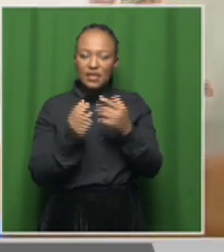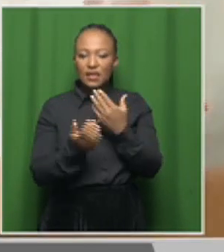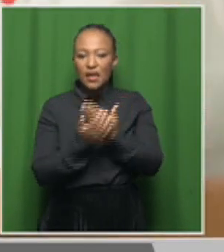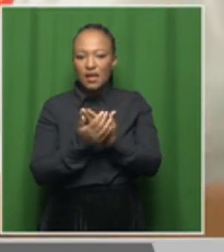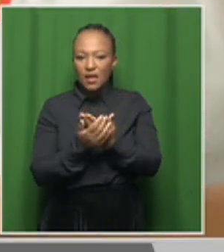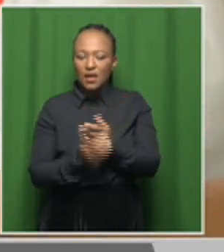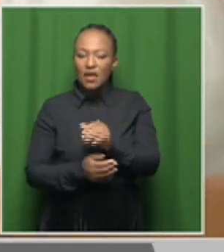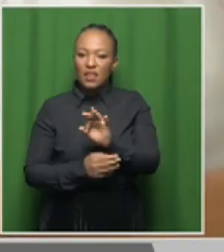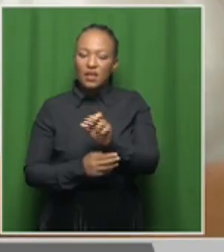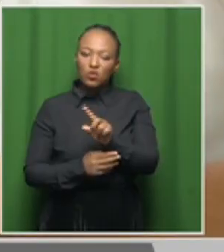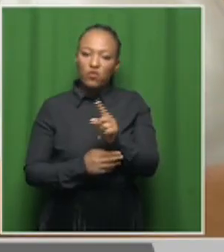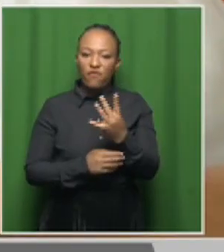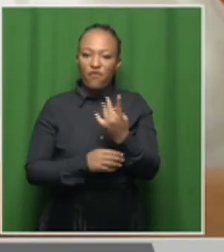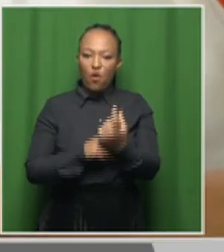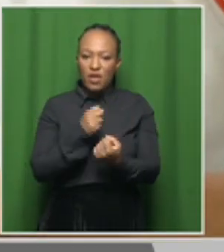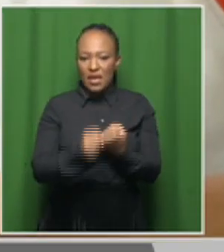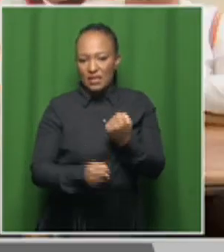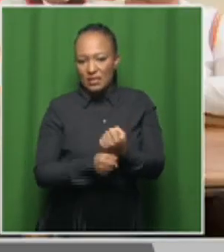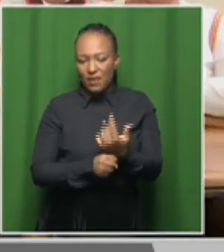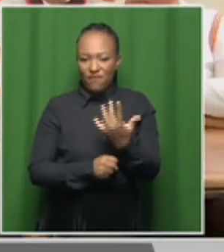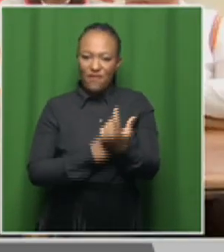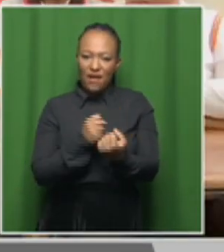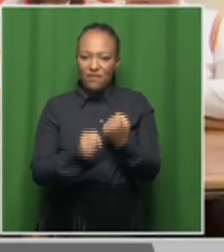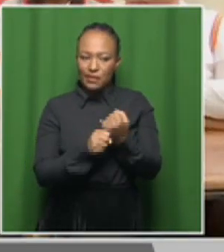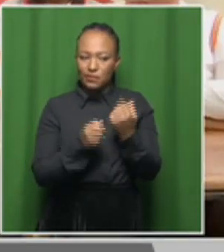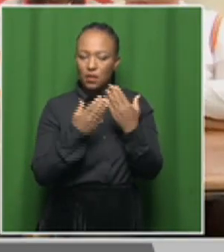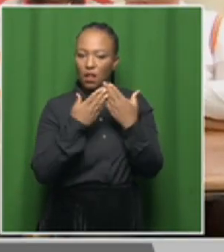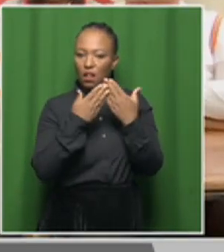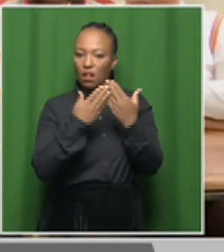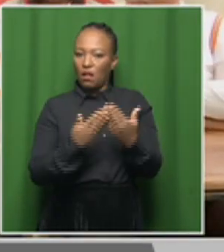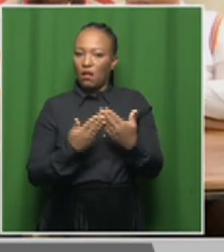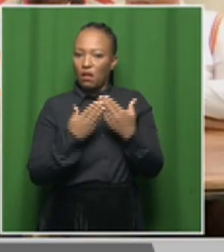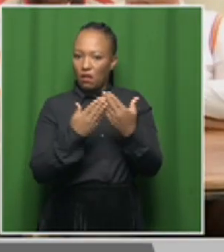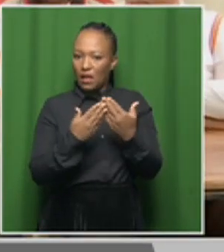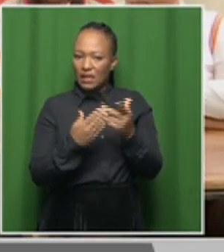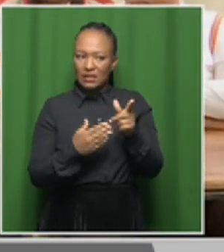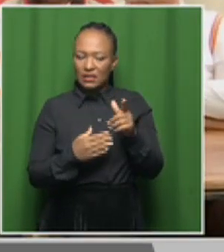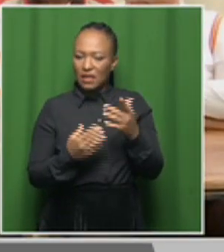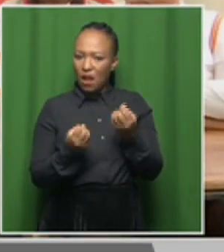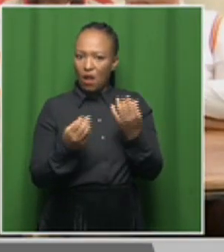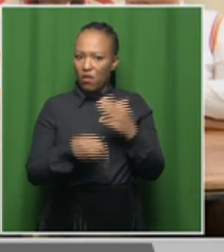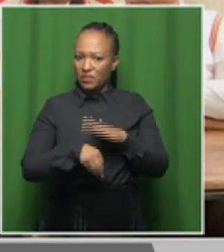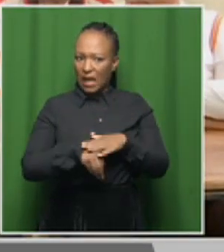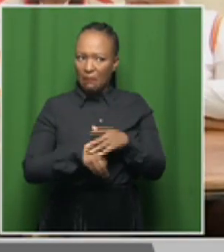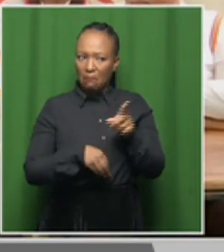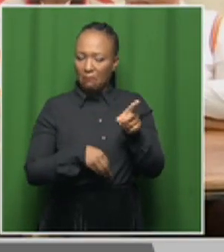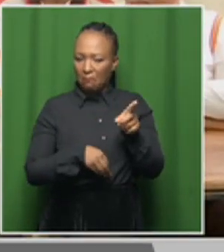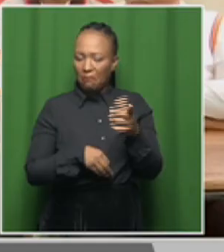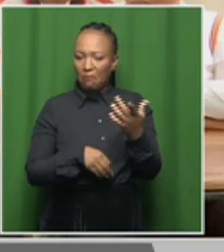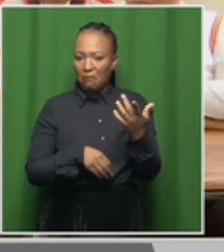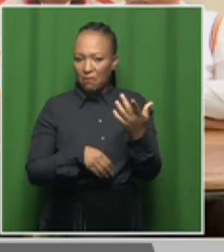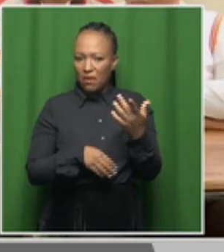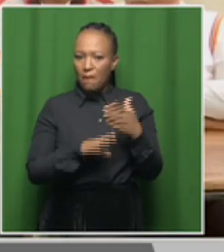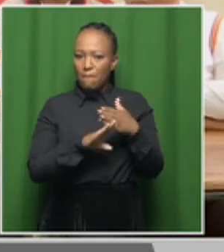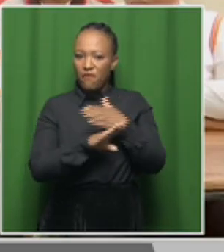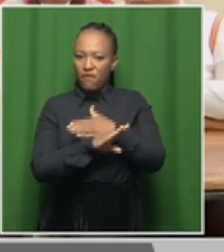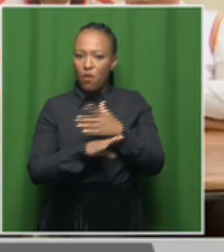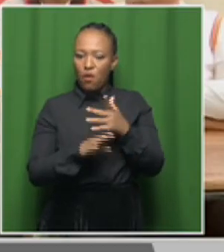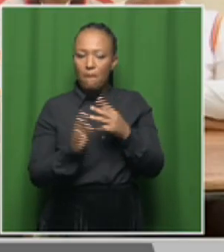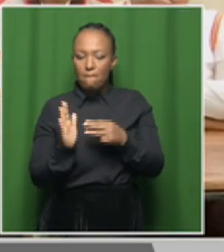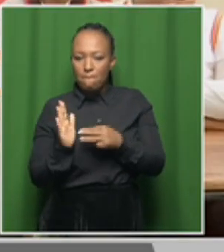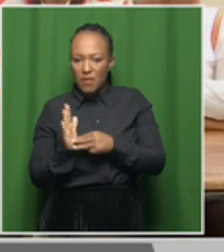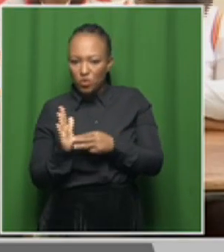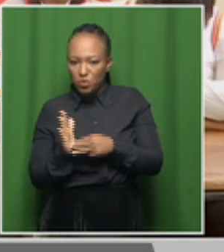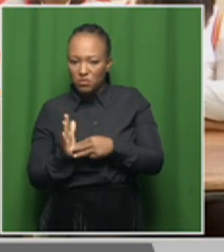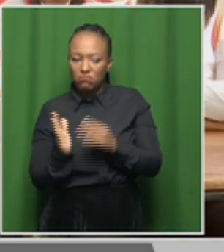to 4 years, sometimes even 5 years. This obviously takes a lot of time for you to move from being a matriculant